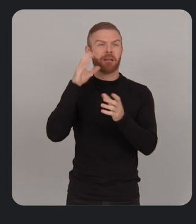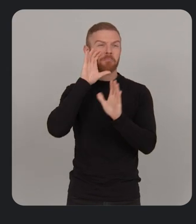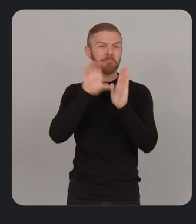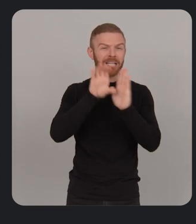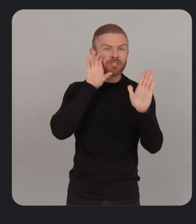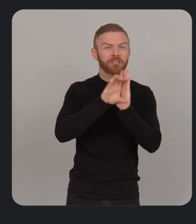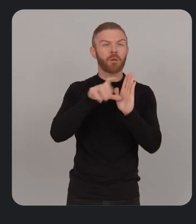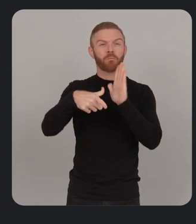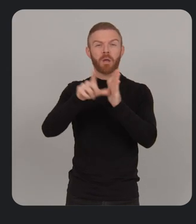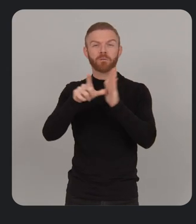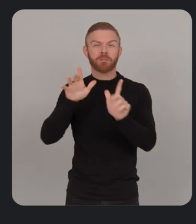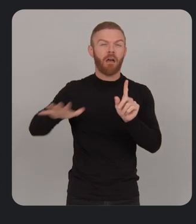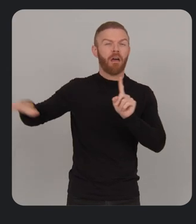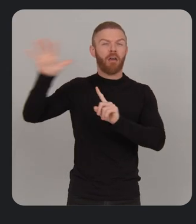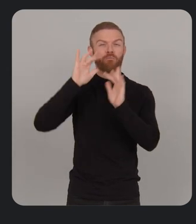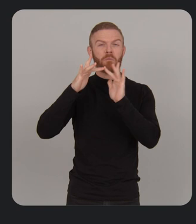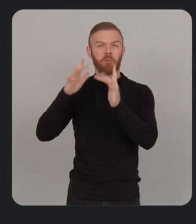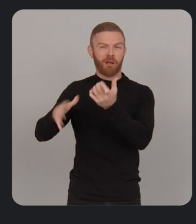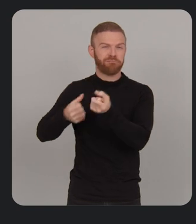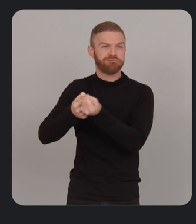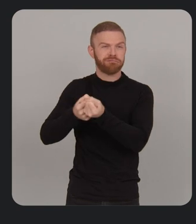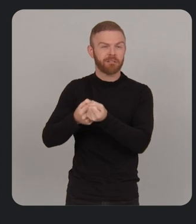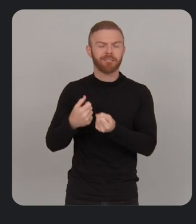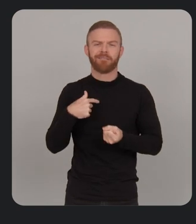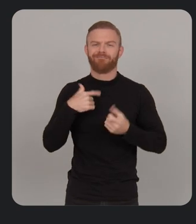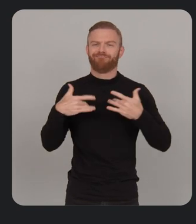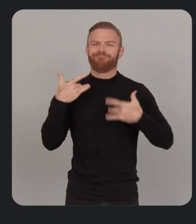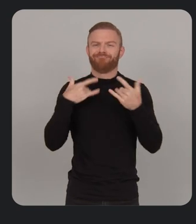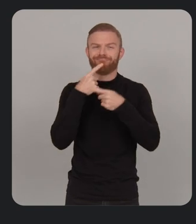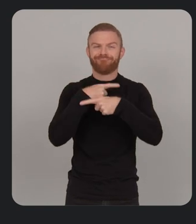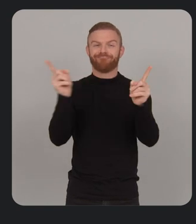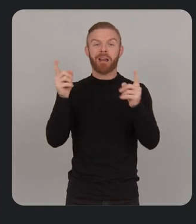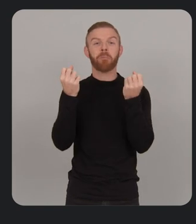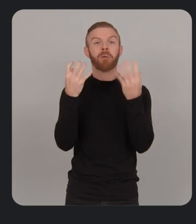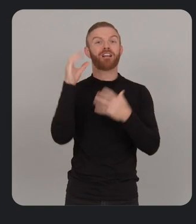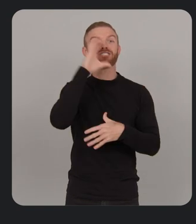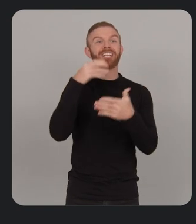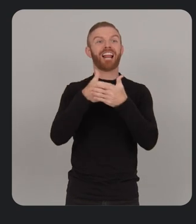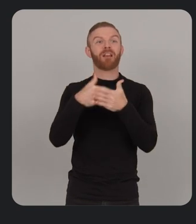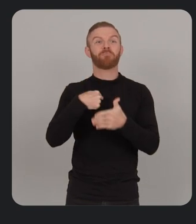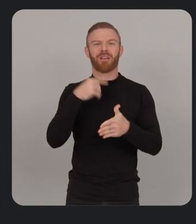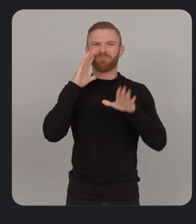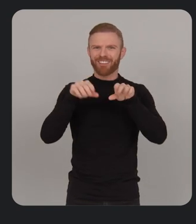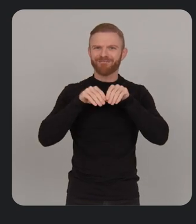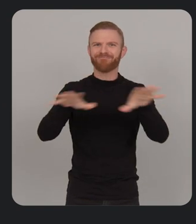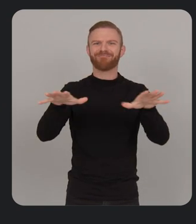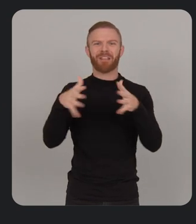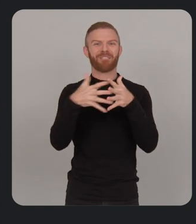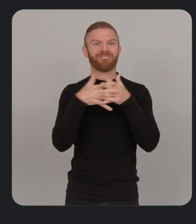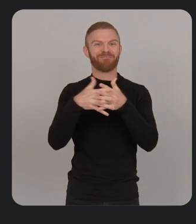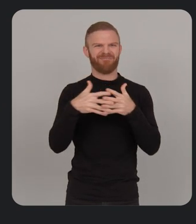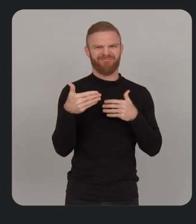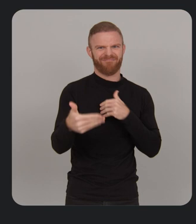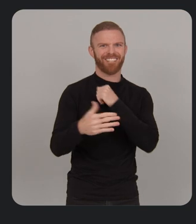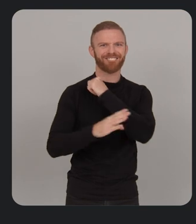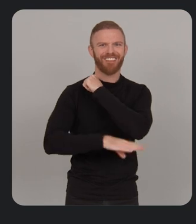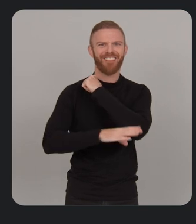web. I'm excited to announce that Multisearch Near Me will start rolling out in the U.S. later this fall.